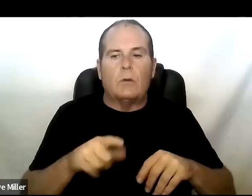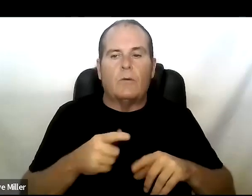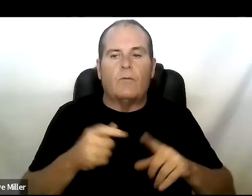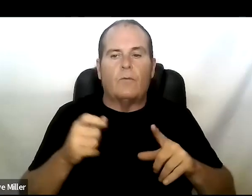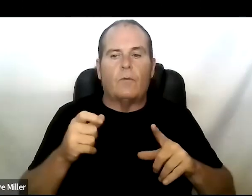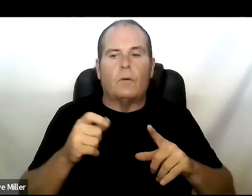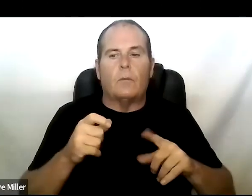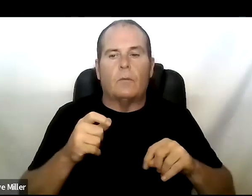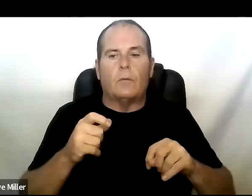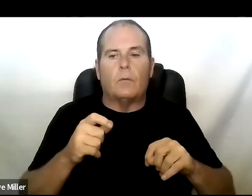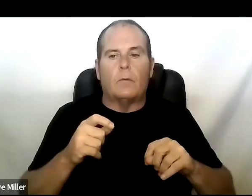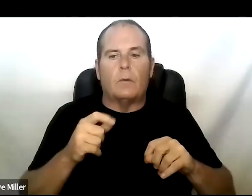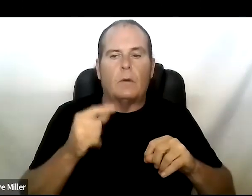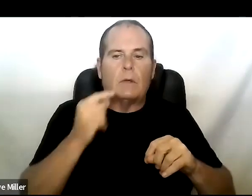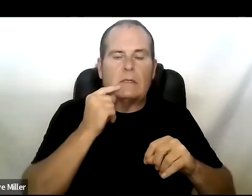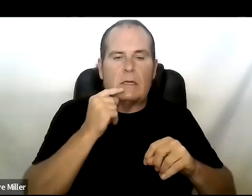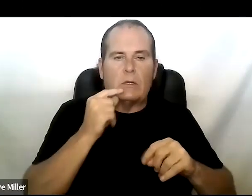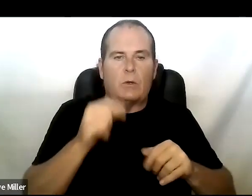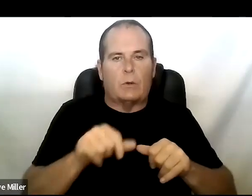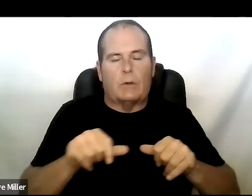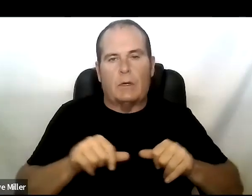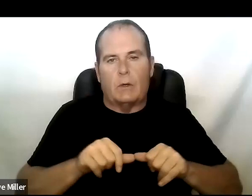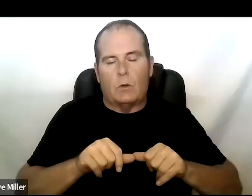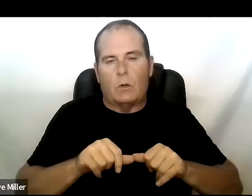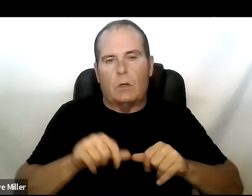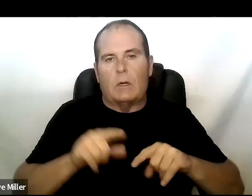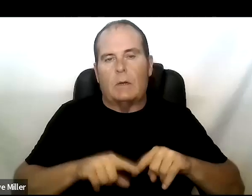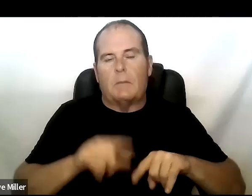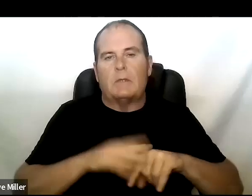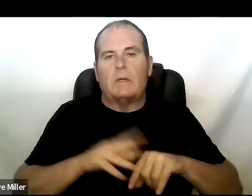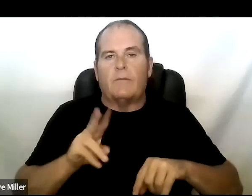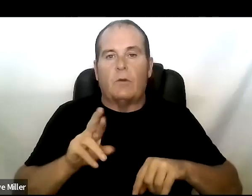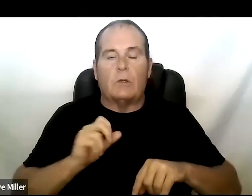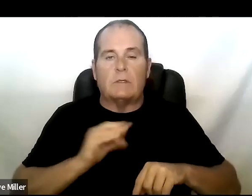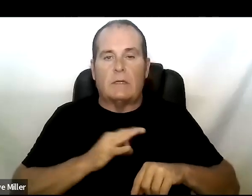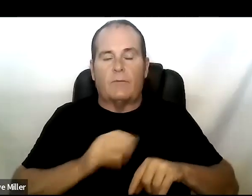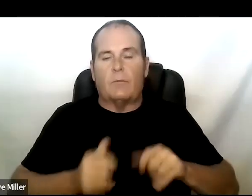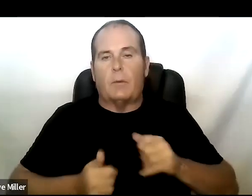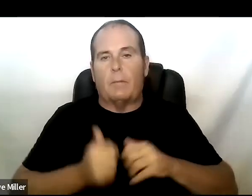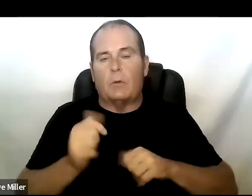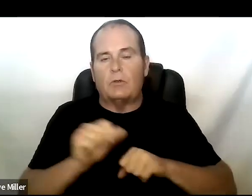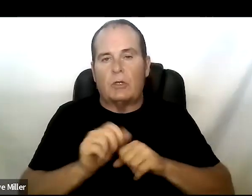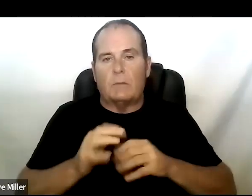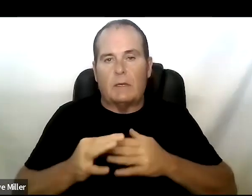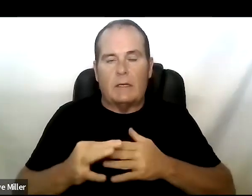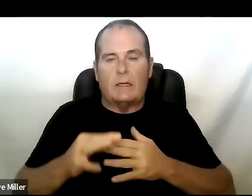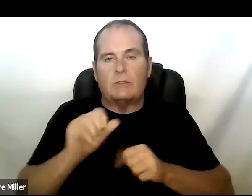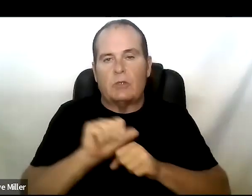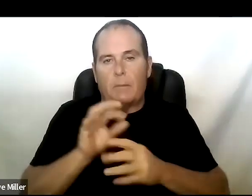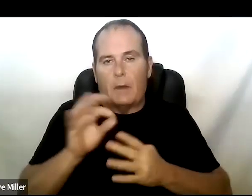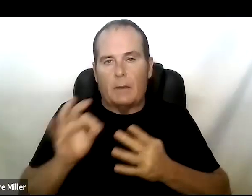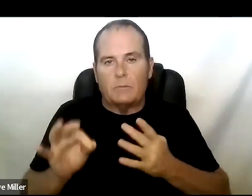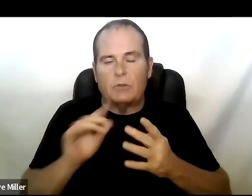attendee. San Antonio area depends on the VR staff, but most leads and job options